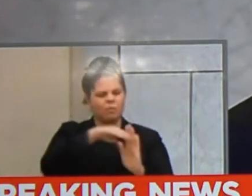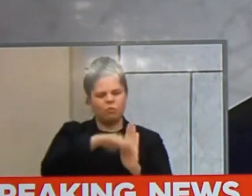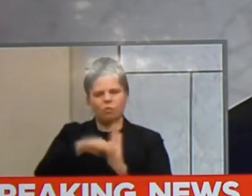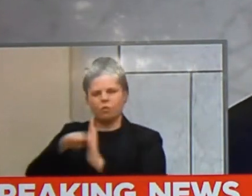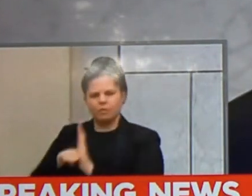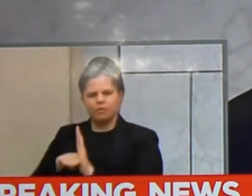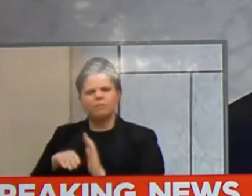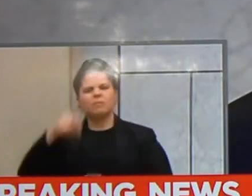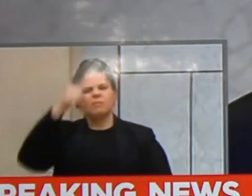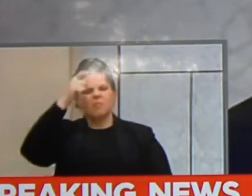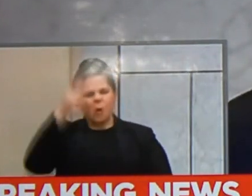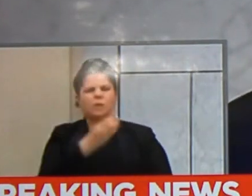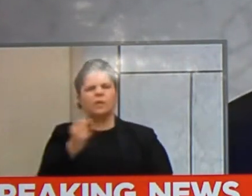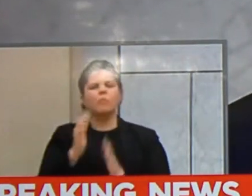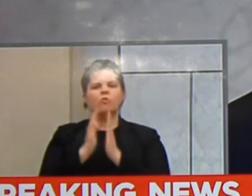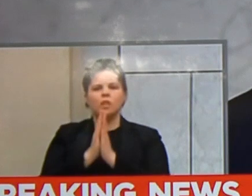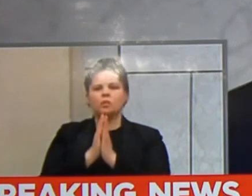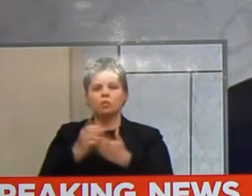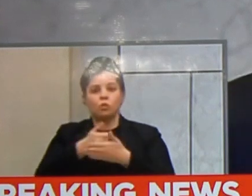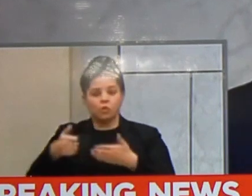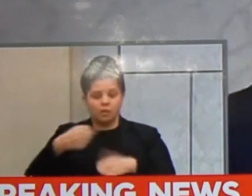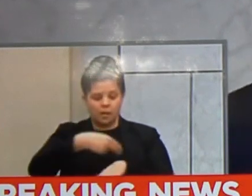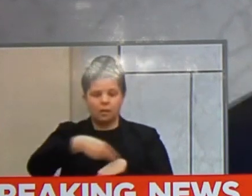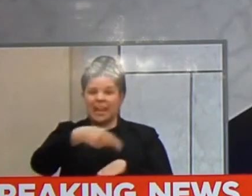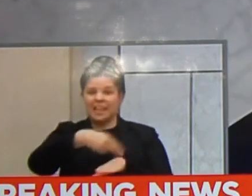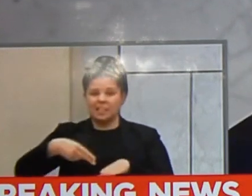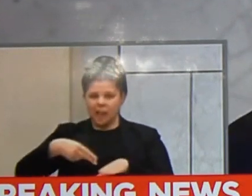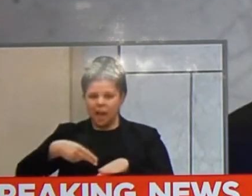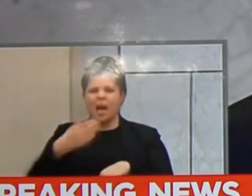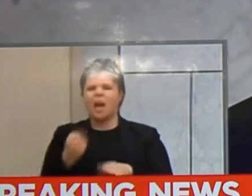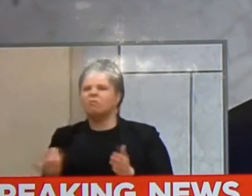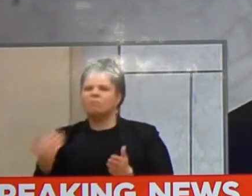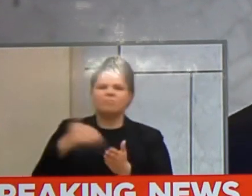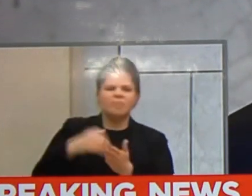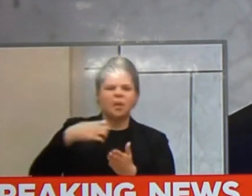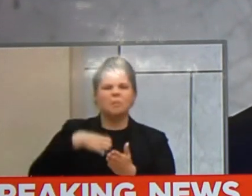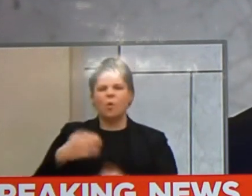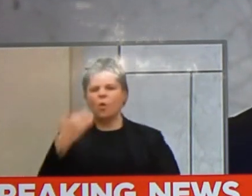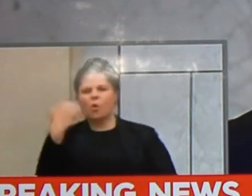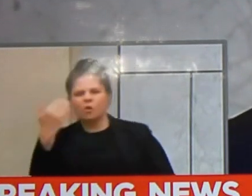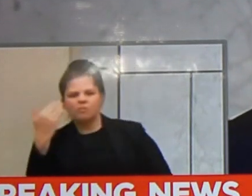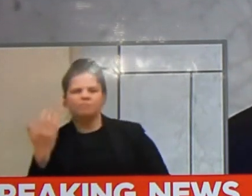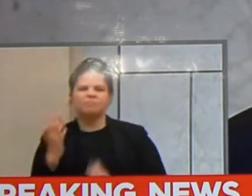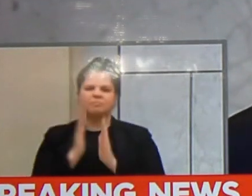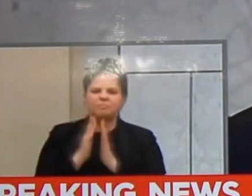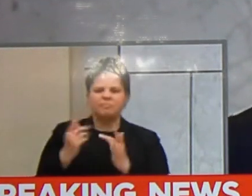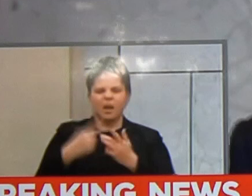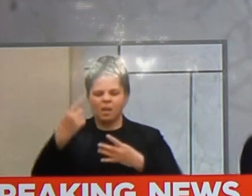Orthodox religions, where particularly when it comes up around Easter, there are additional cantors and there are additional other